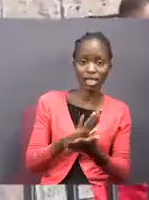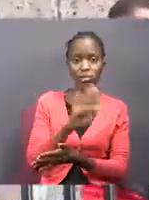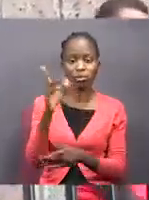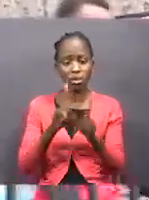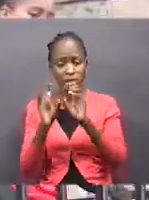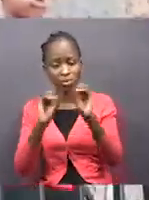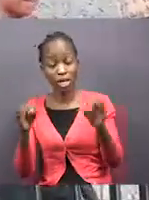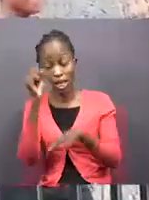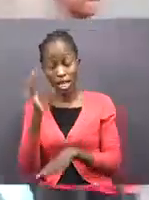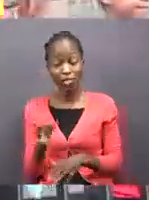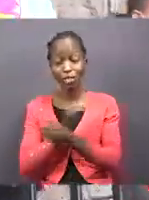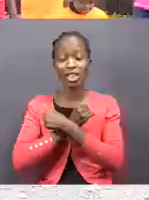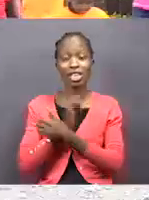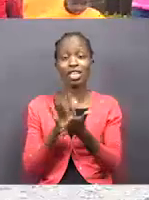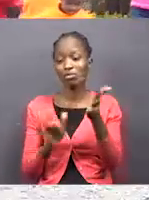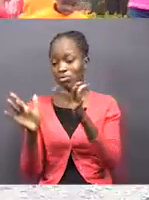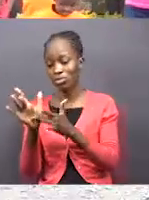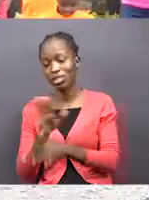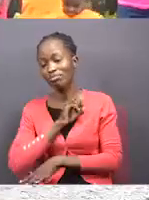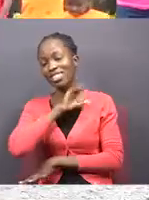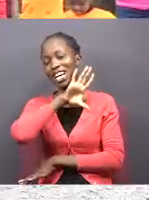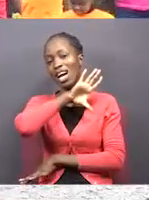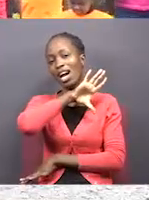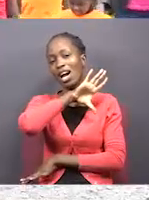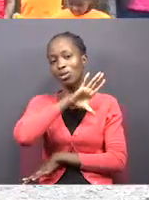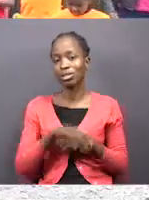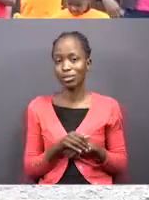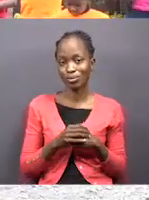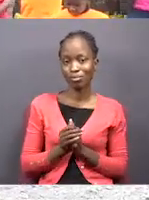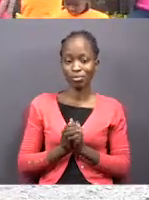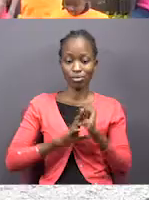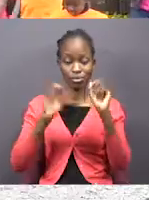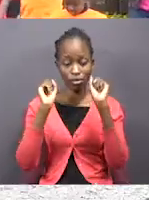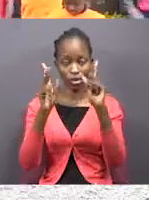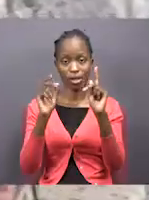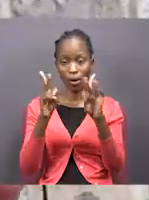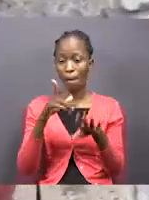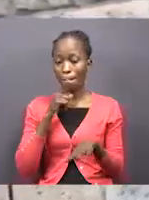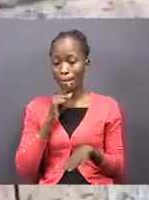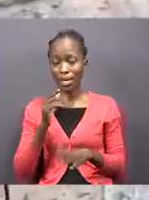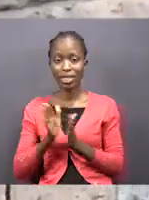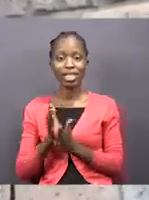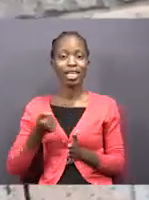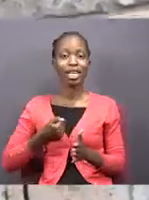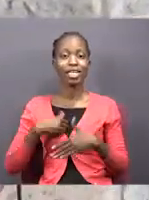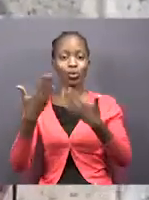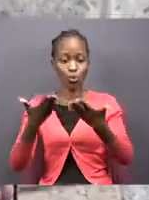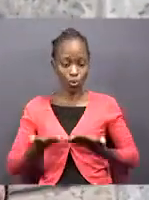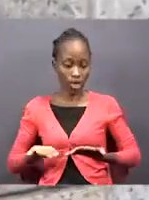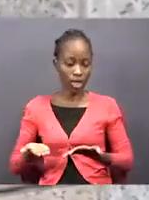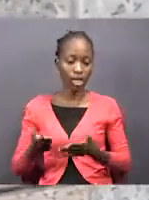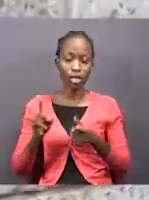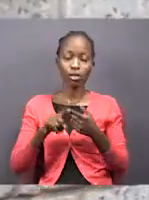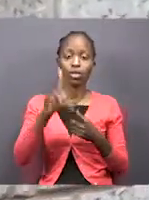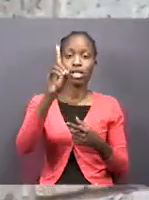noise. All right, boys and girls, welcome once again to Dvbs 2021. And do you know our